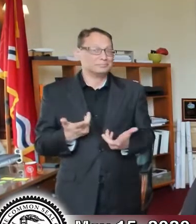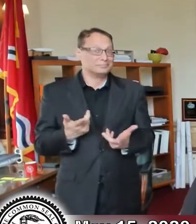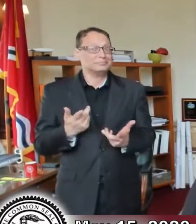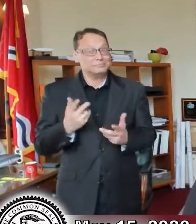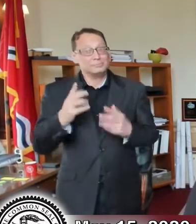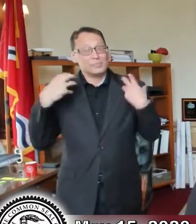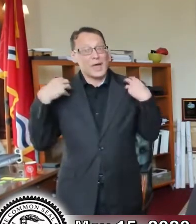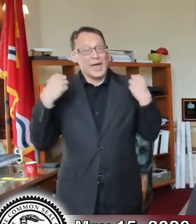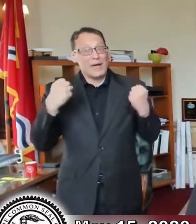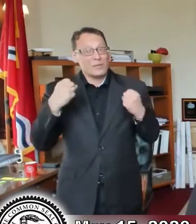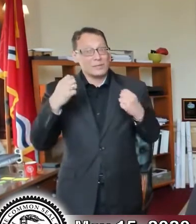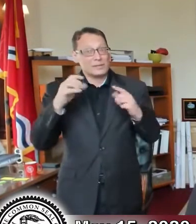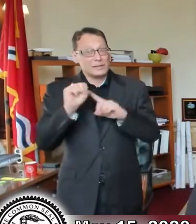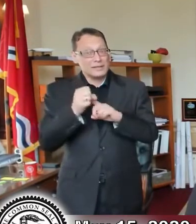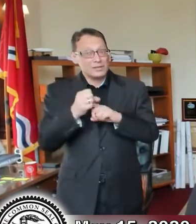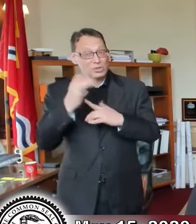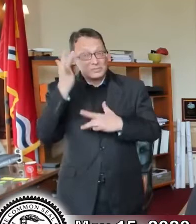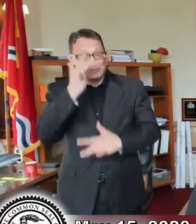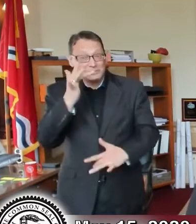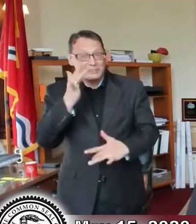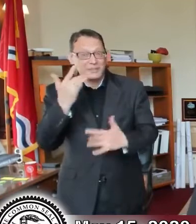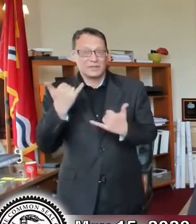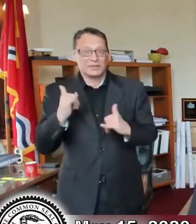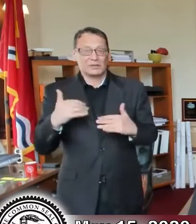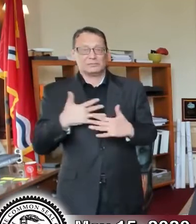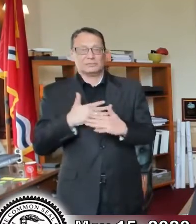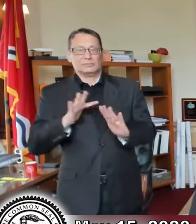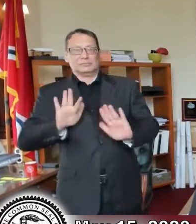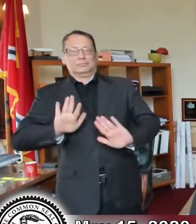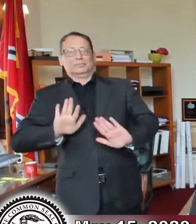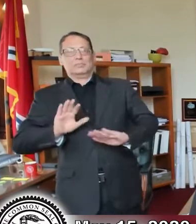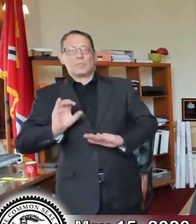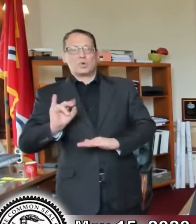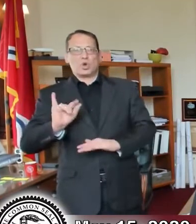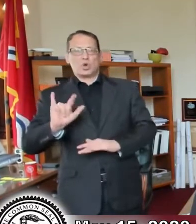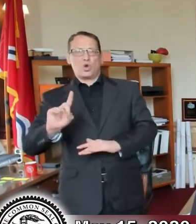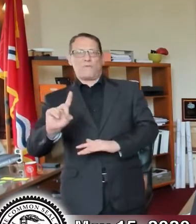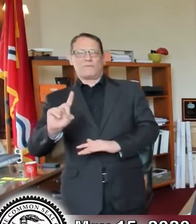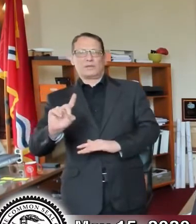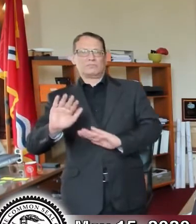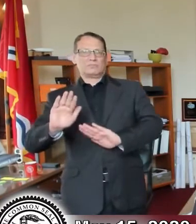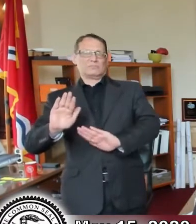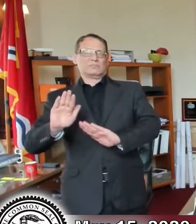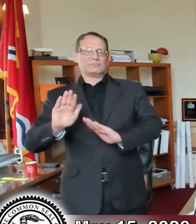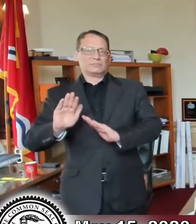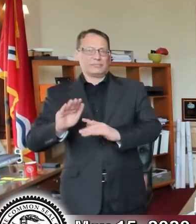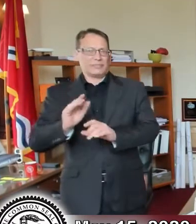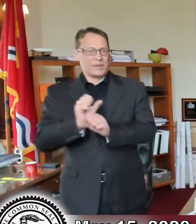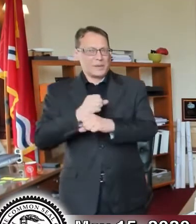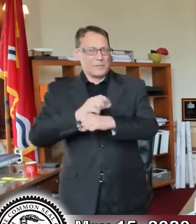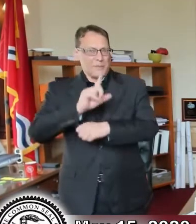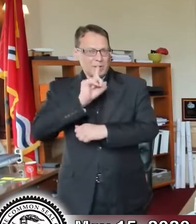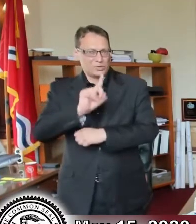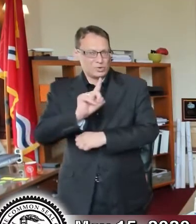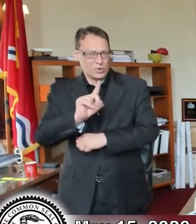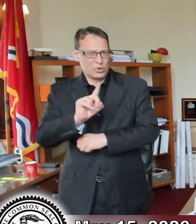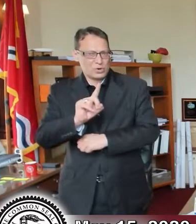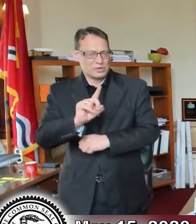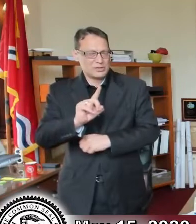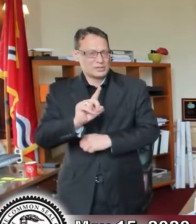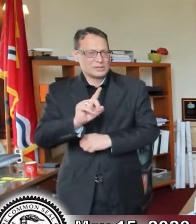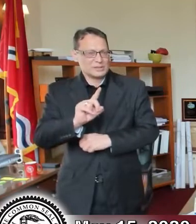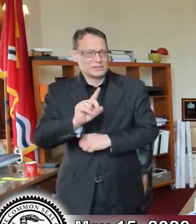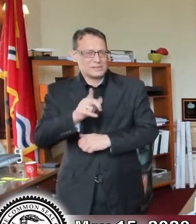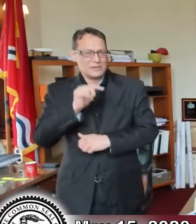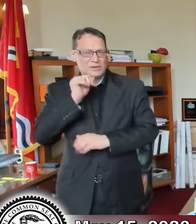conditions, you should still fear COVID, and you should still certainly make sure that you don't